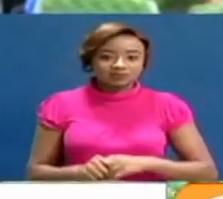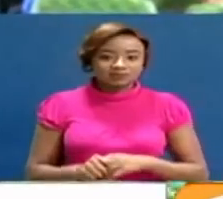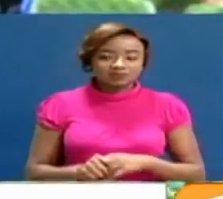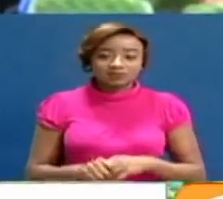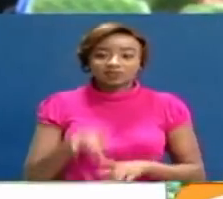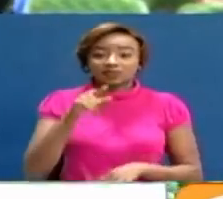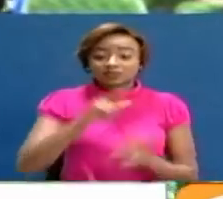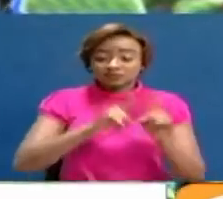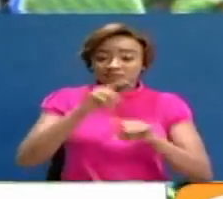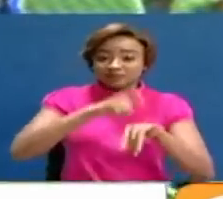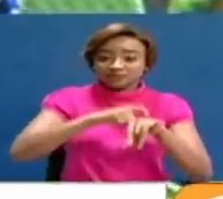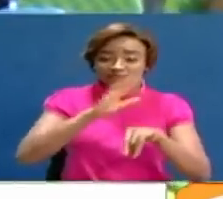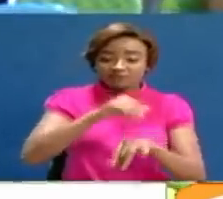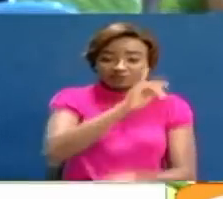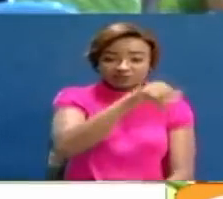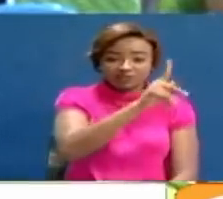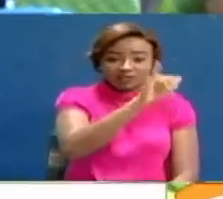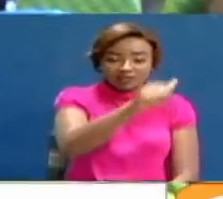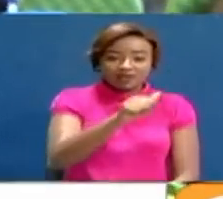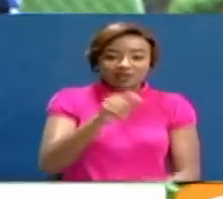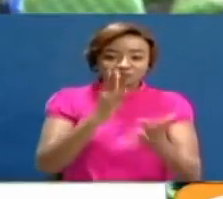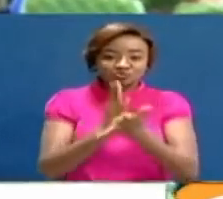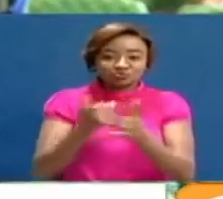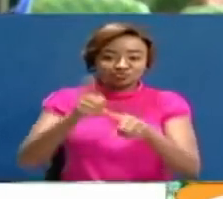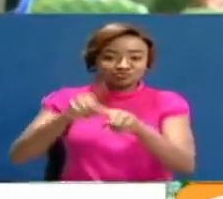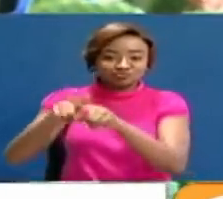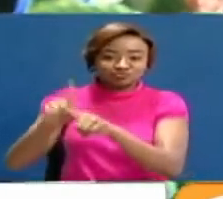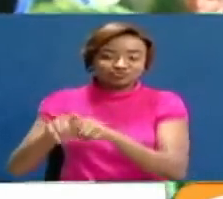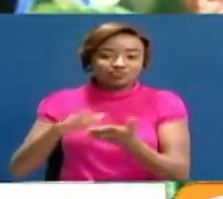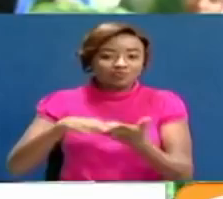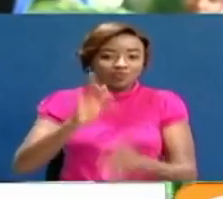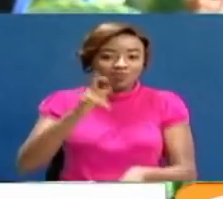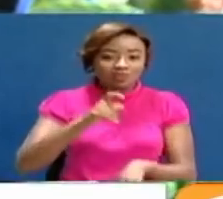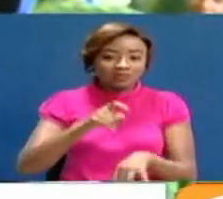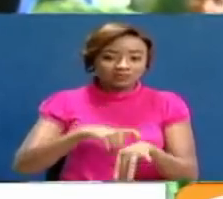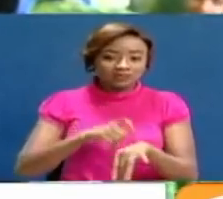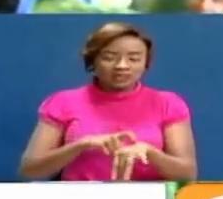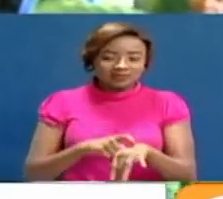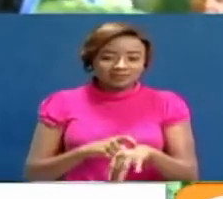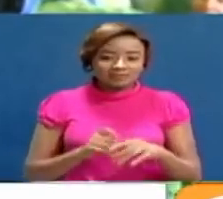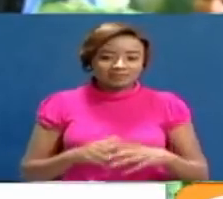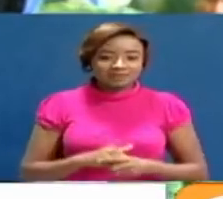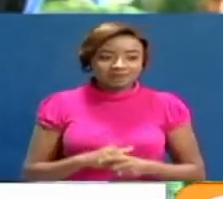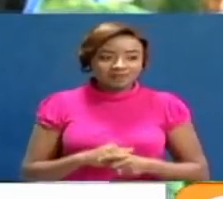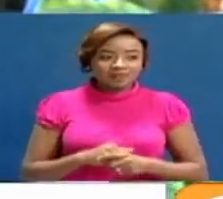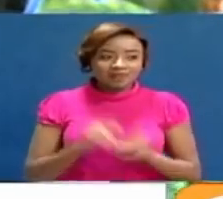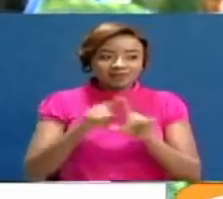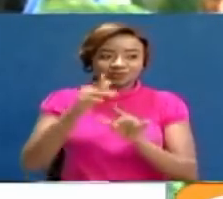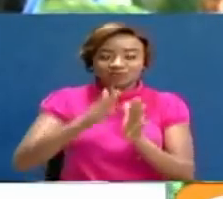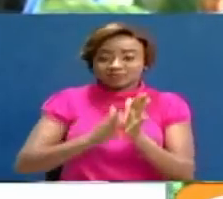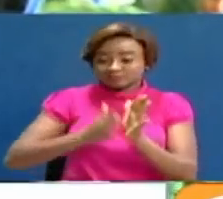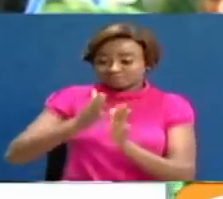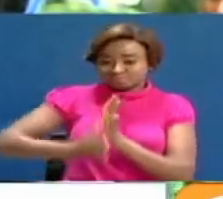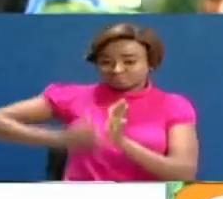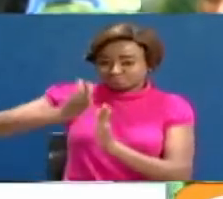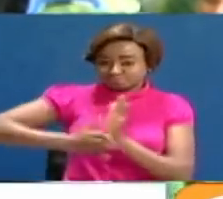and Jomo Kenyatta International Airport having been increased by more than an hour due to the construction of the expressway currently ongoing, Kenya